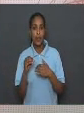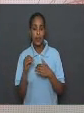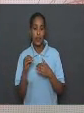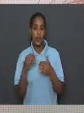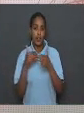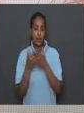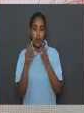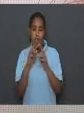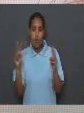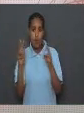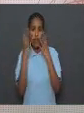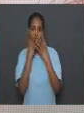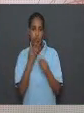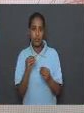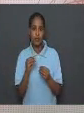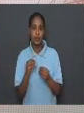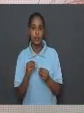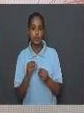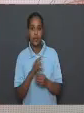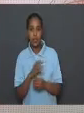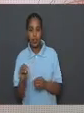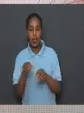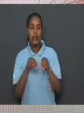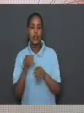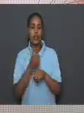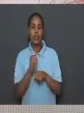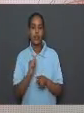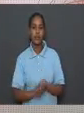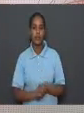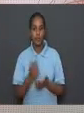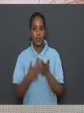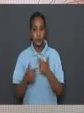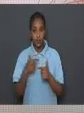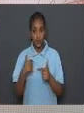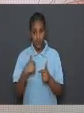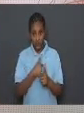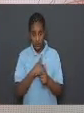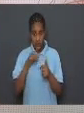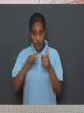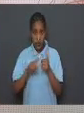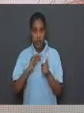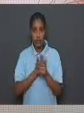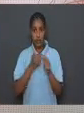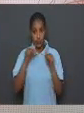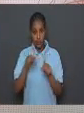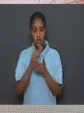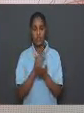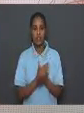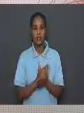more attractive finish on active metals. This brings us to the end of today's